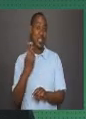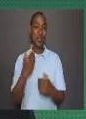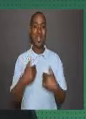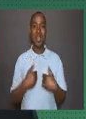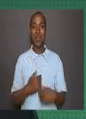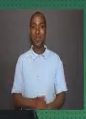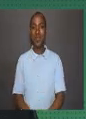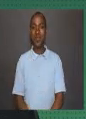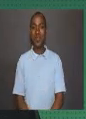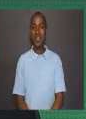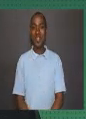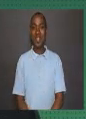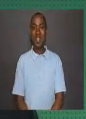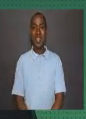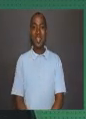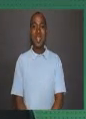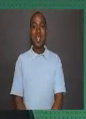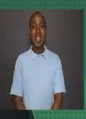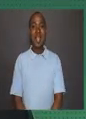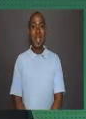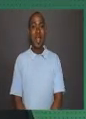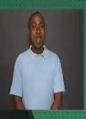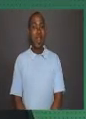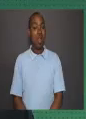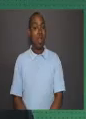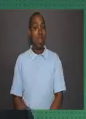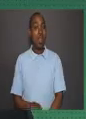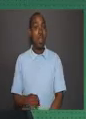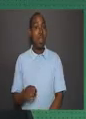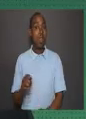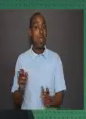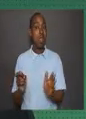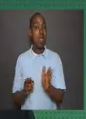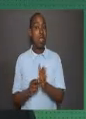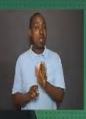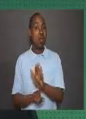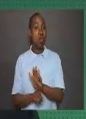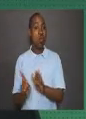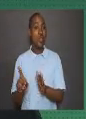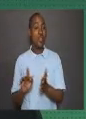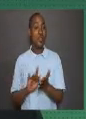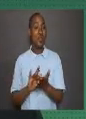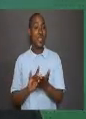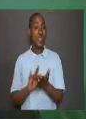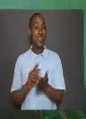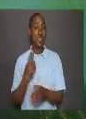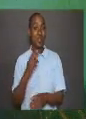Stay away from illegal drugs and do not share